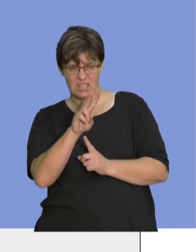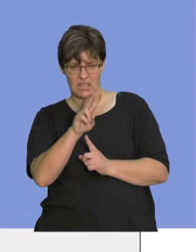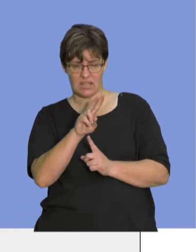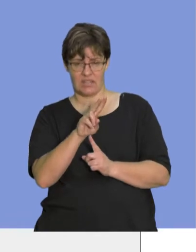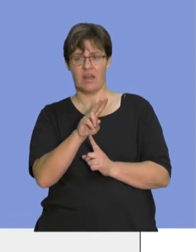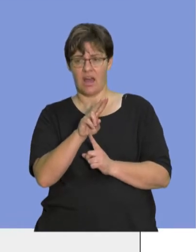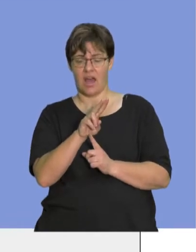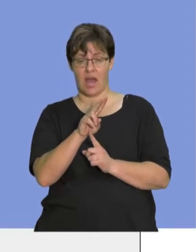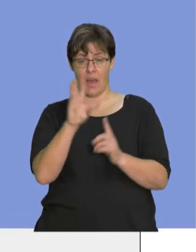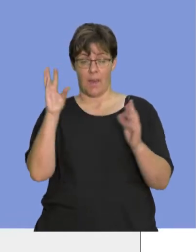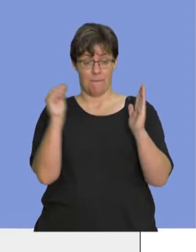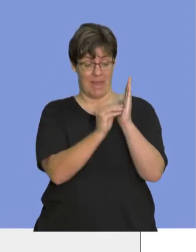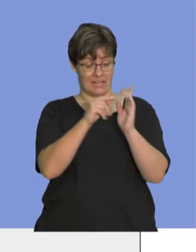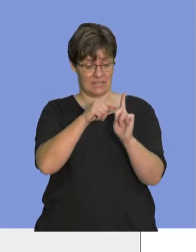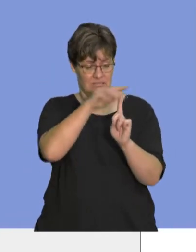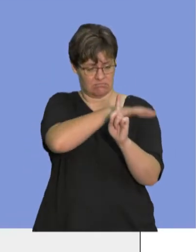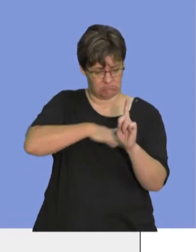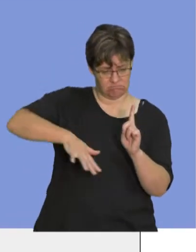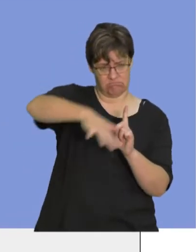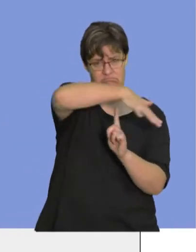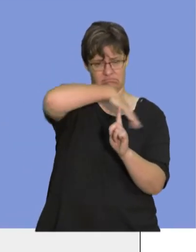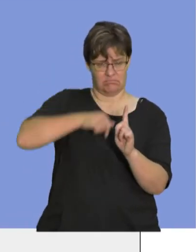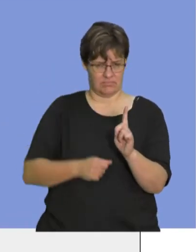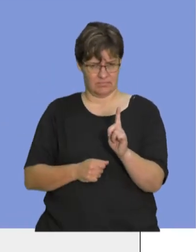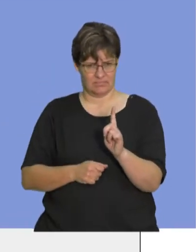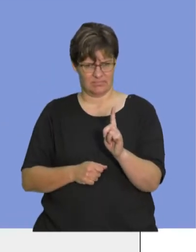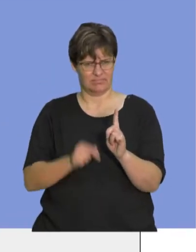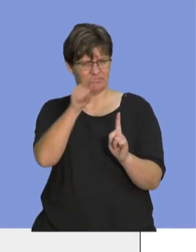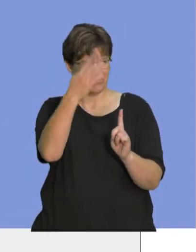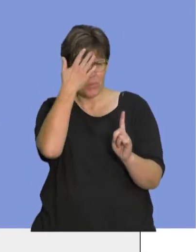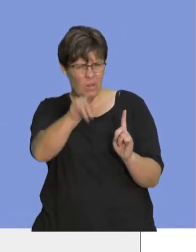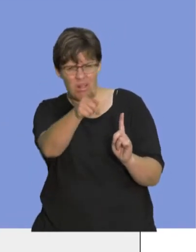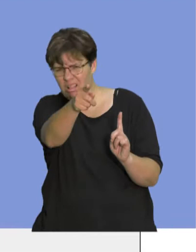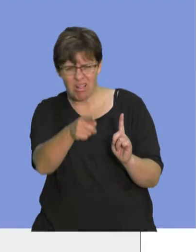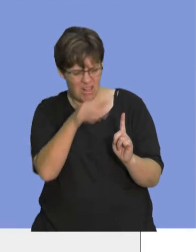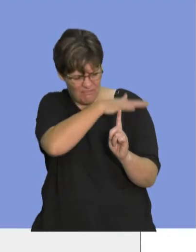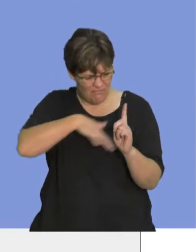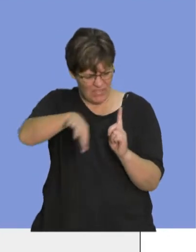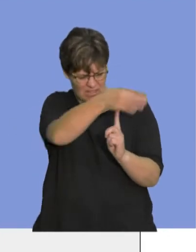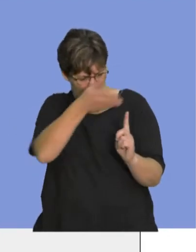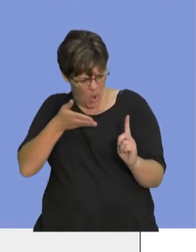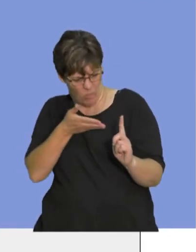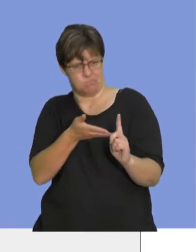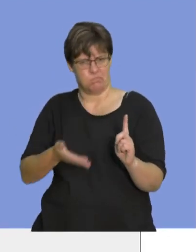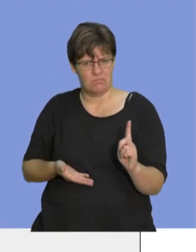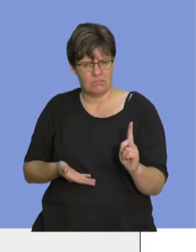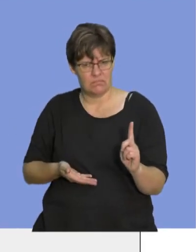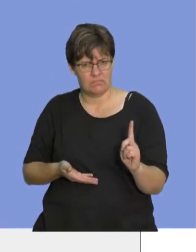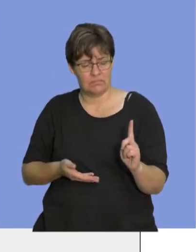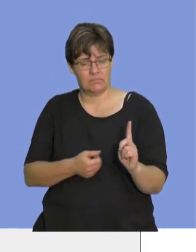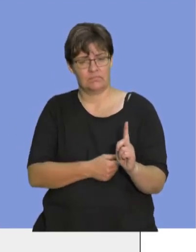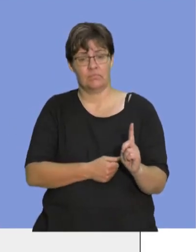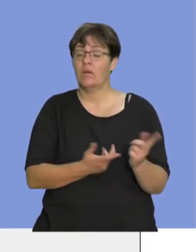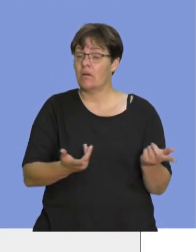field around a magnet. And then one of the big questions that we asked ourselves is, how do we know that a magnetic